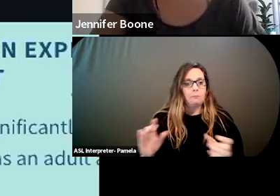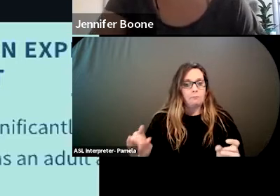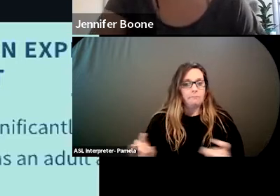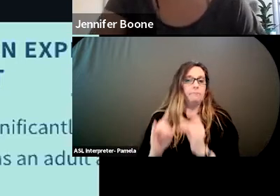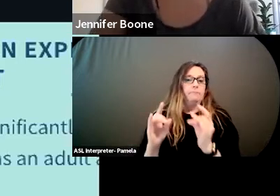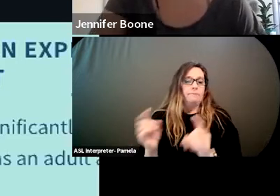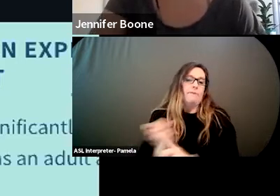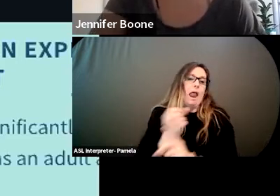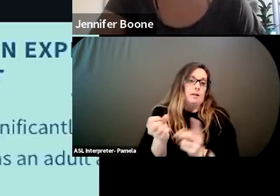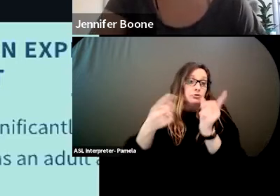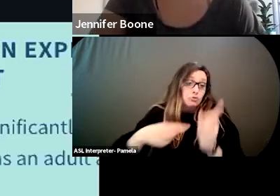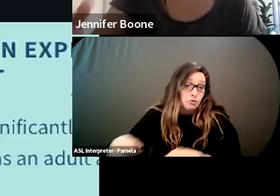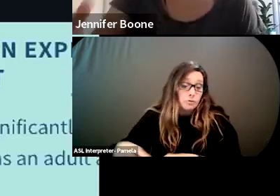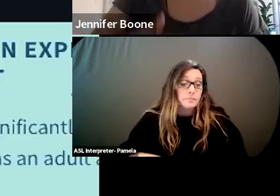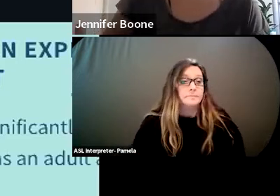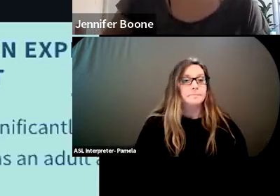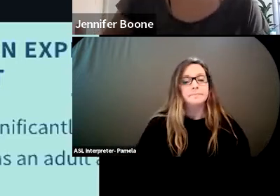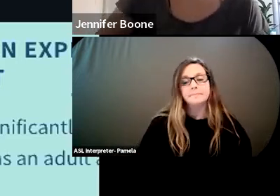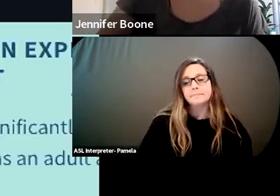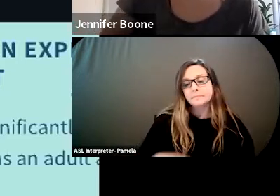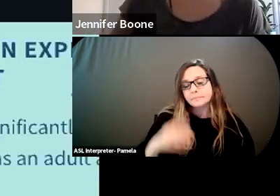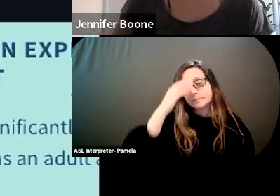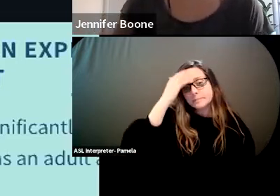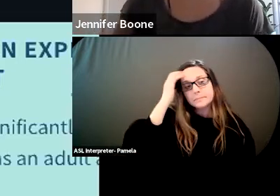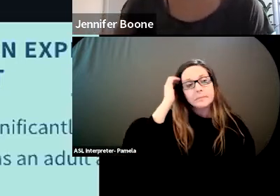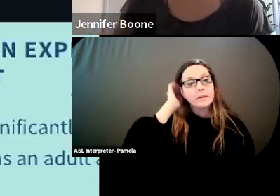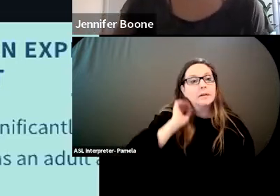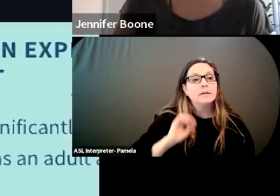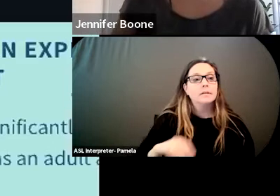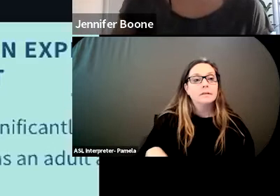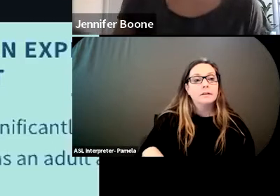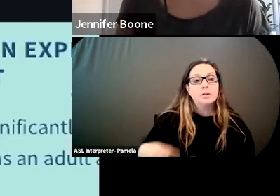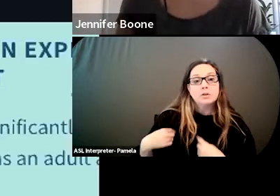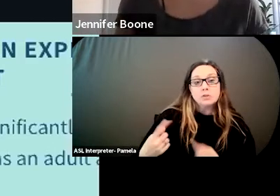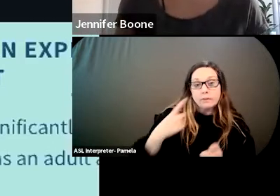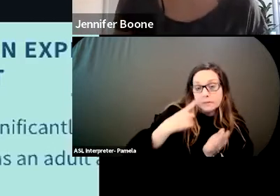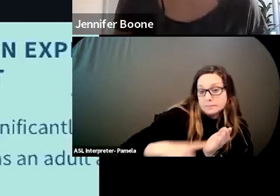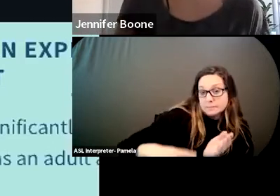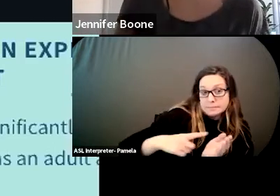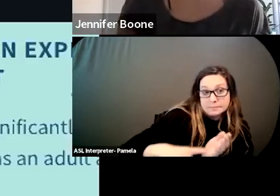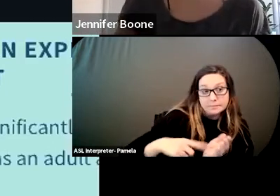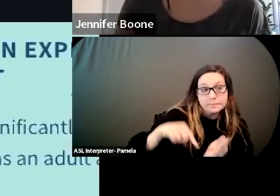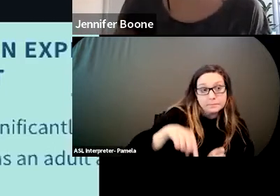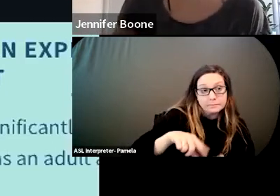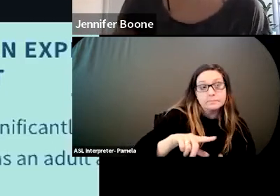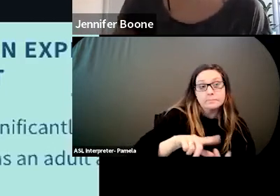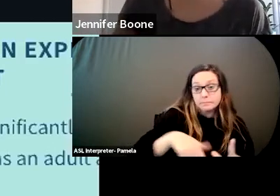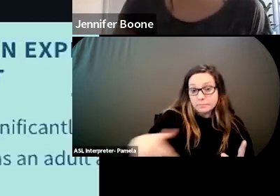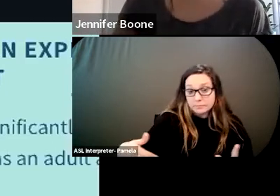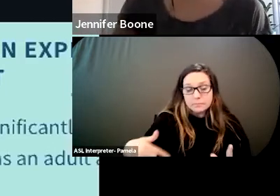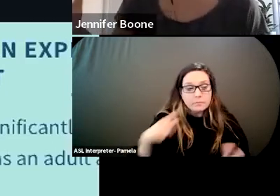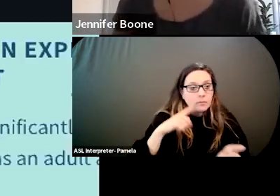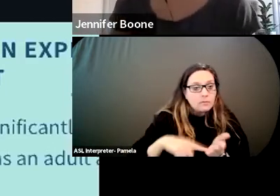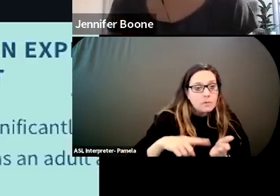on IPV so far and the risk factors among LGBTQ men focuses on adult experiences of